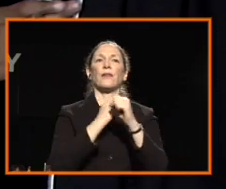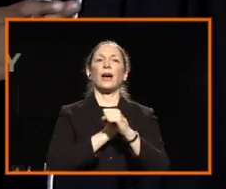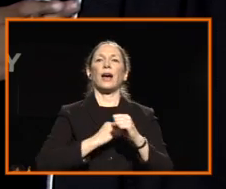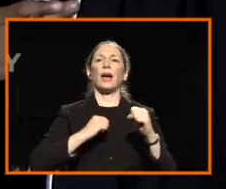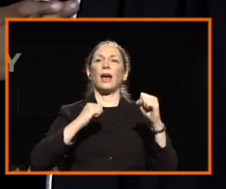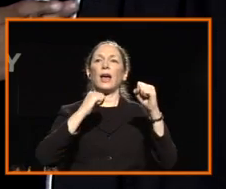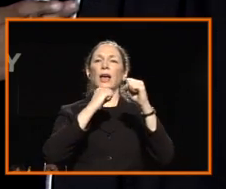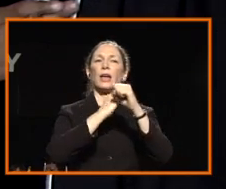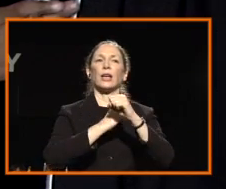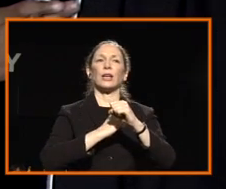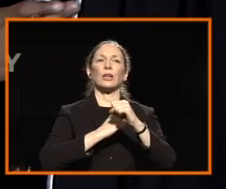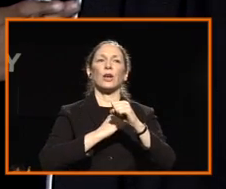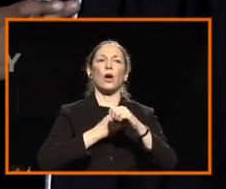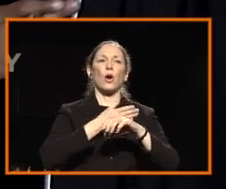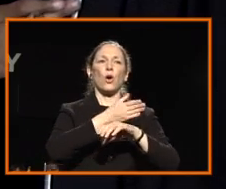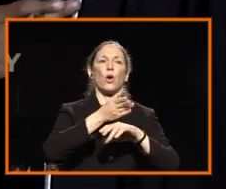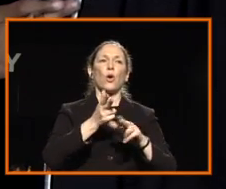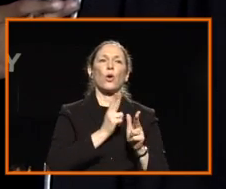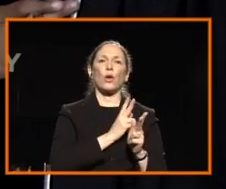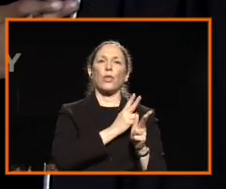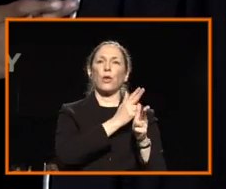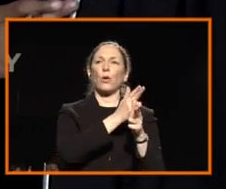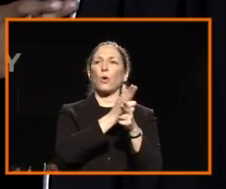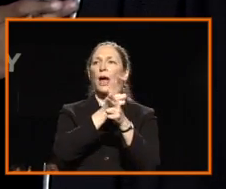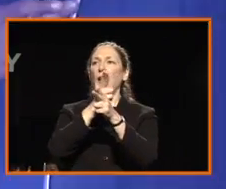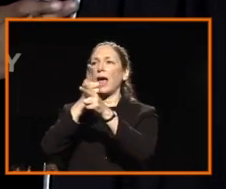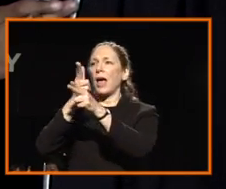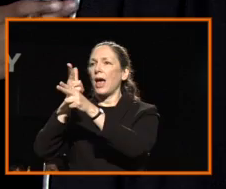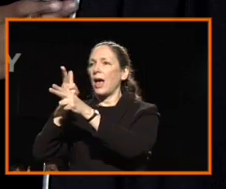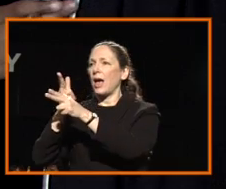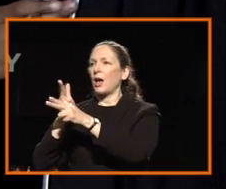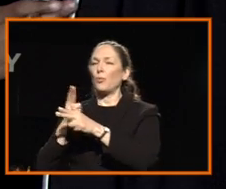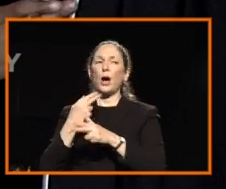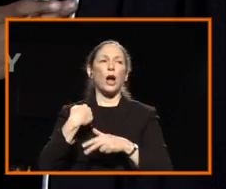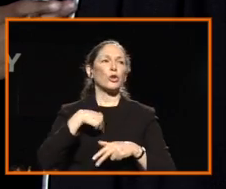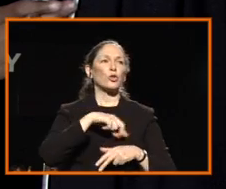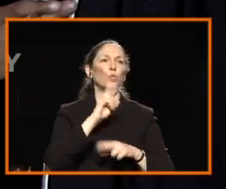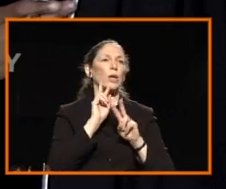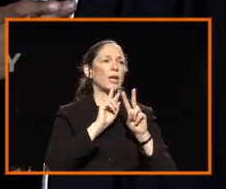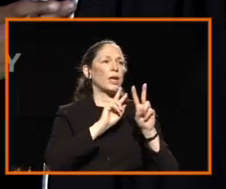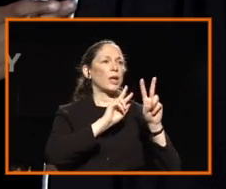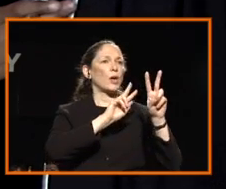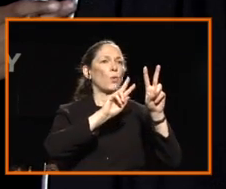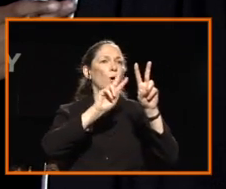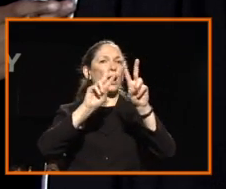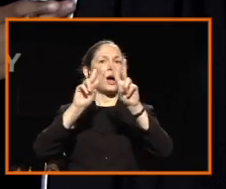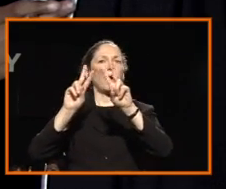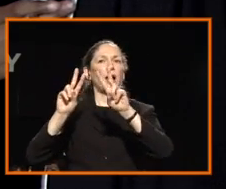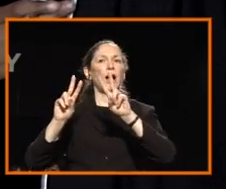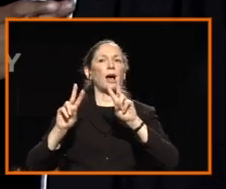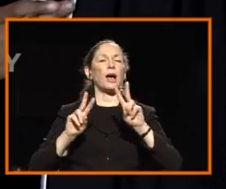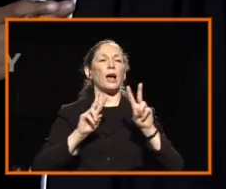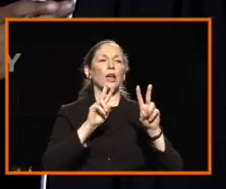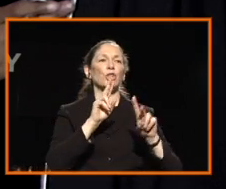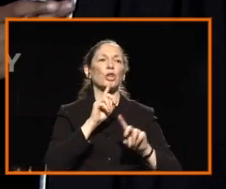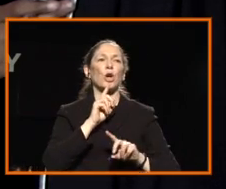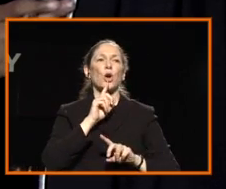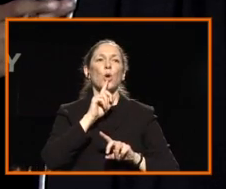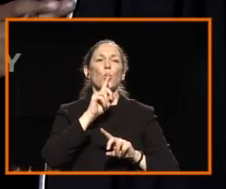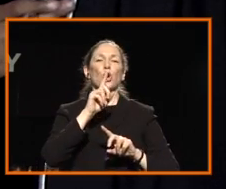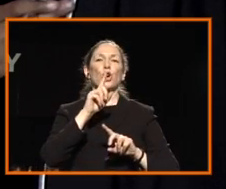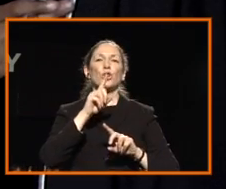perilous fight, o'er the ramparts we've